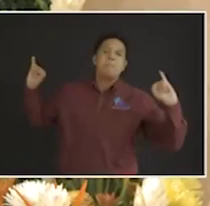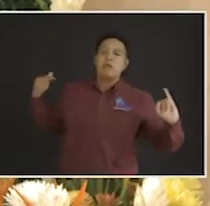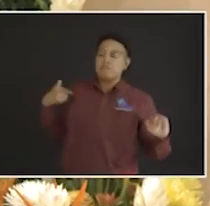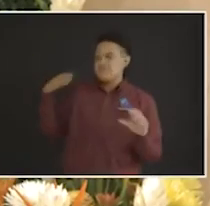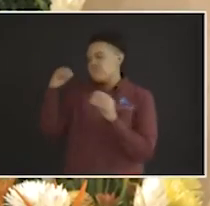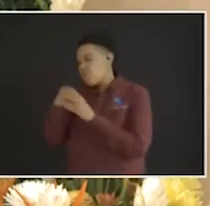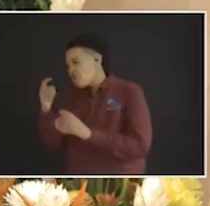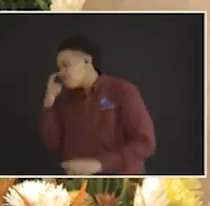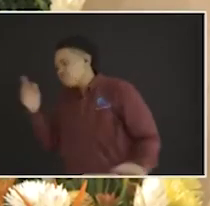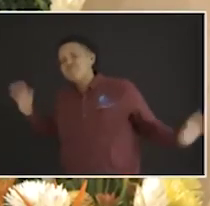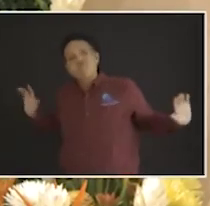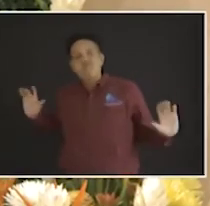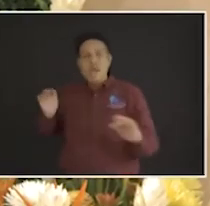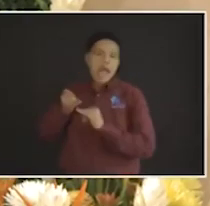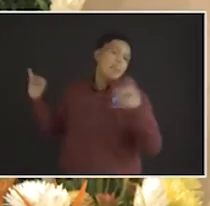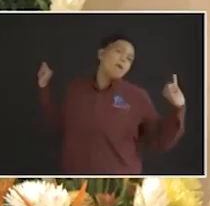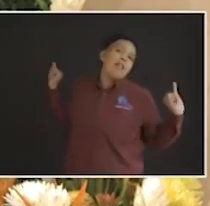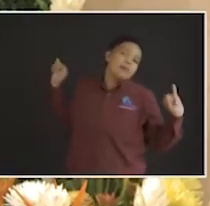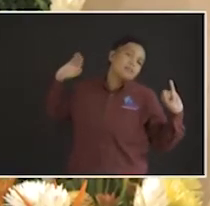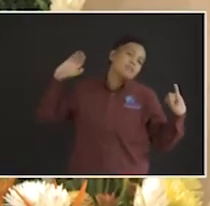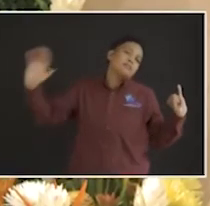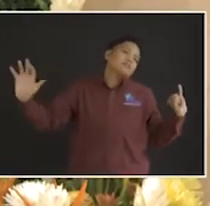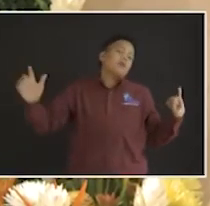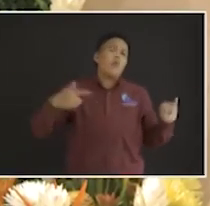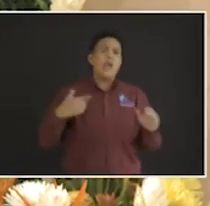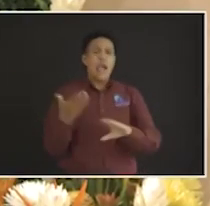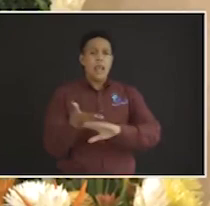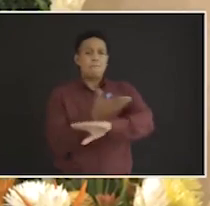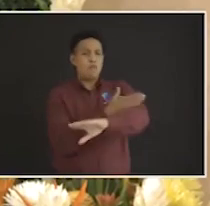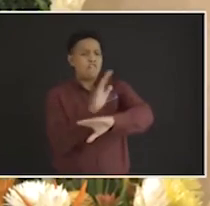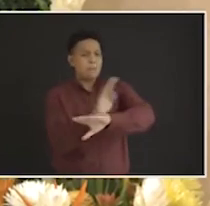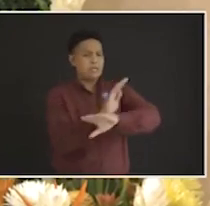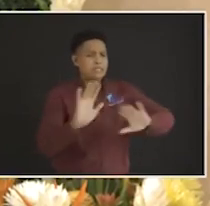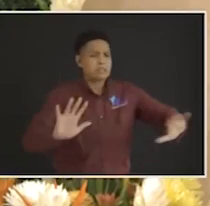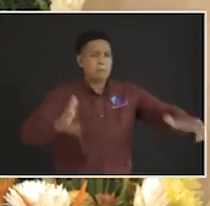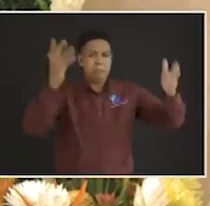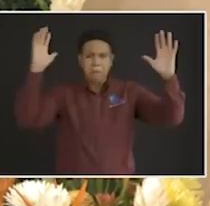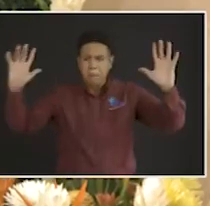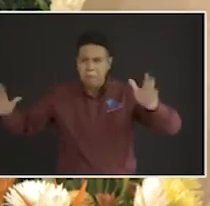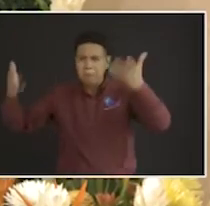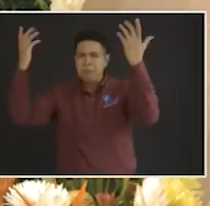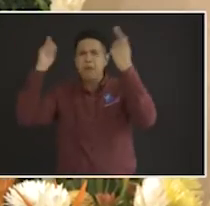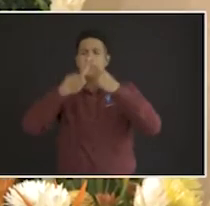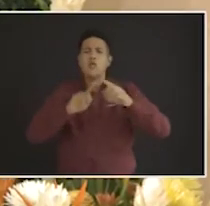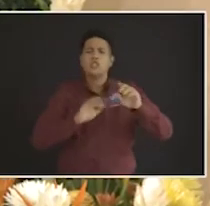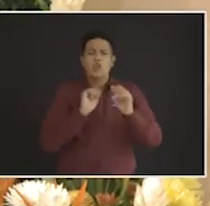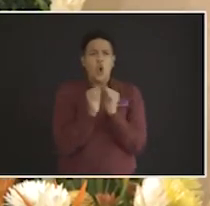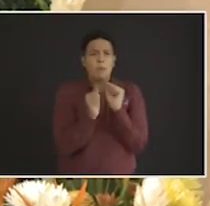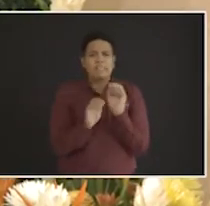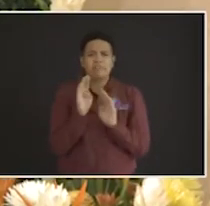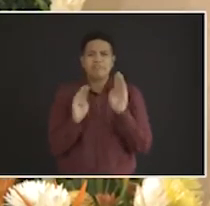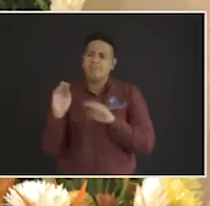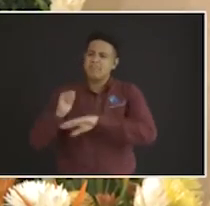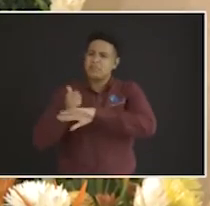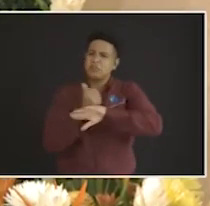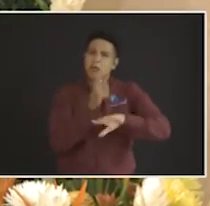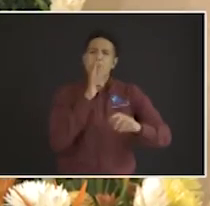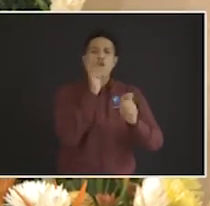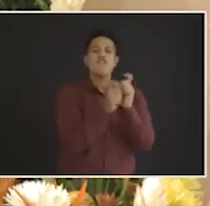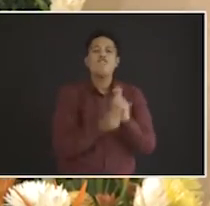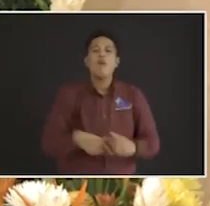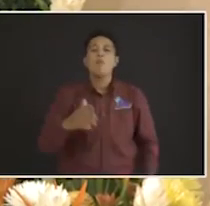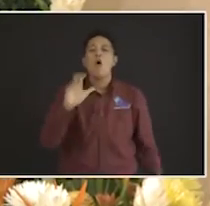We will improve the business climate and invest to improve competitiveness by reforming